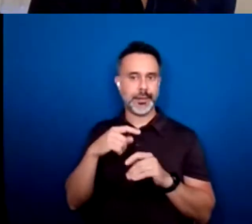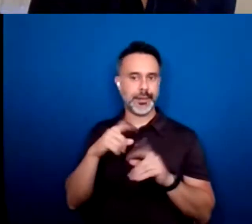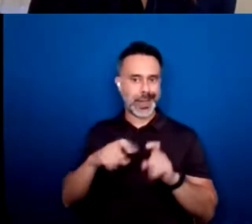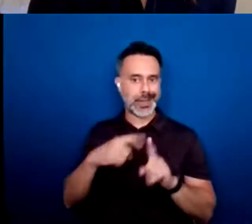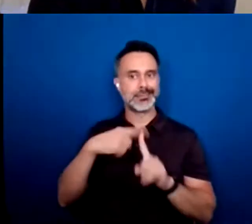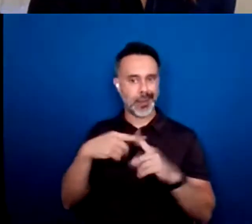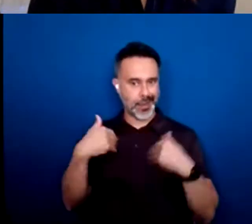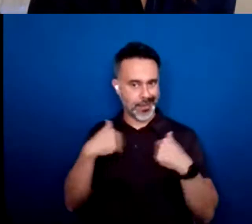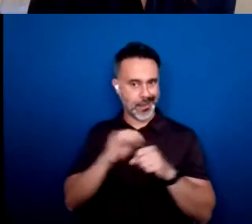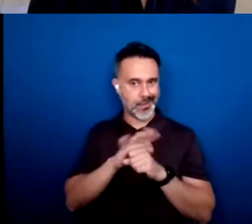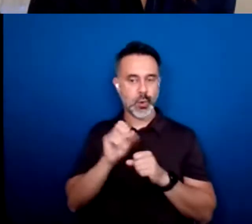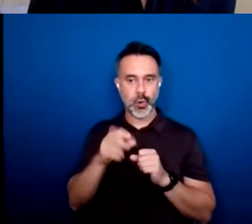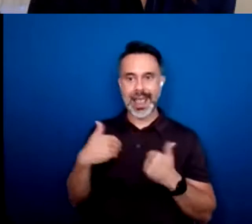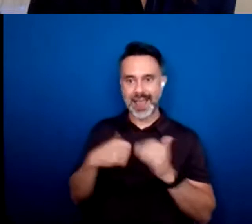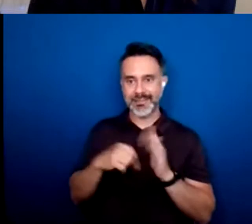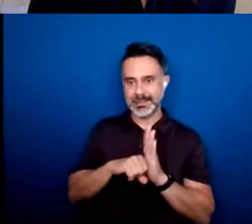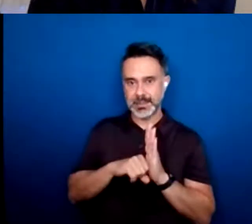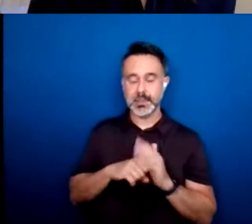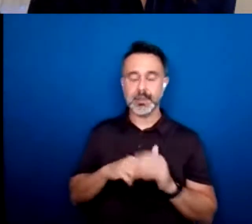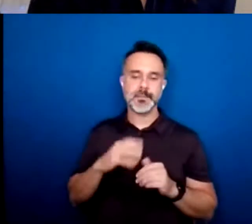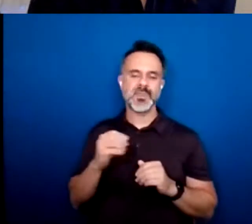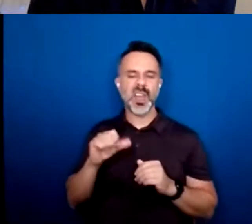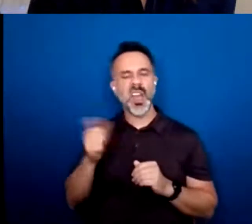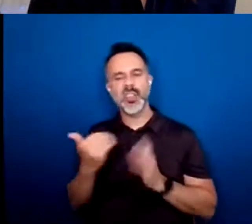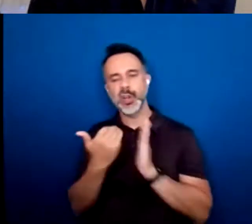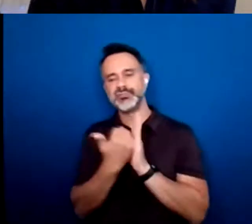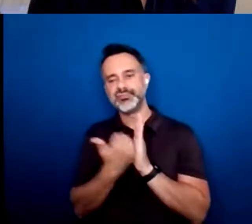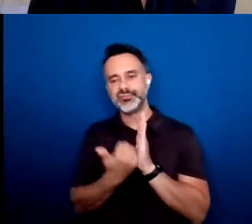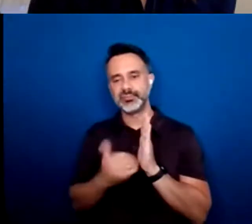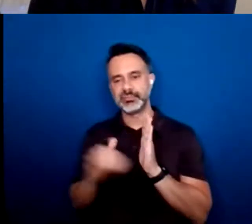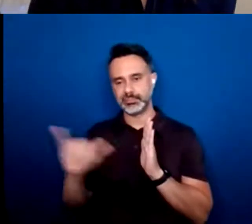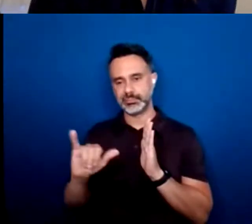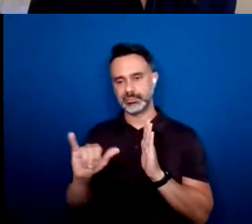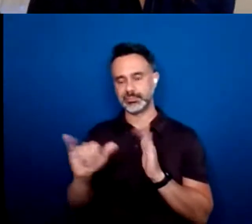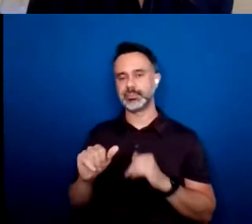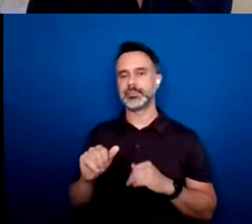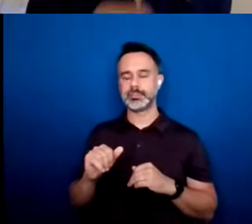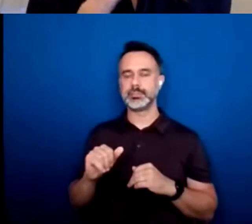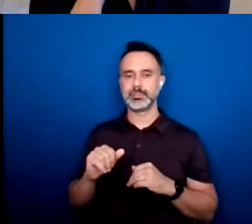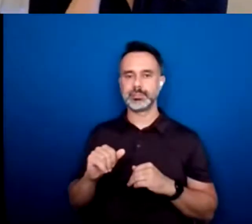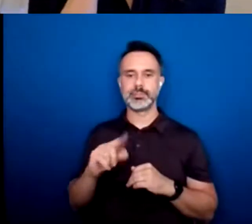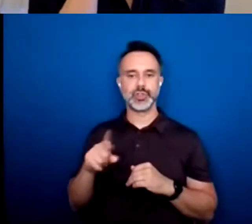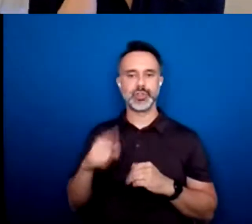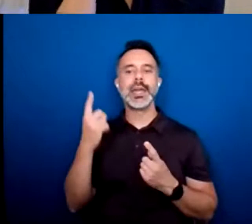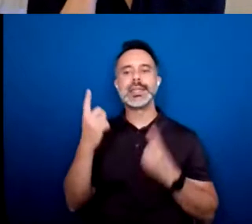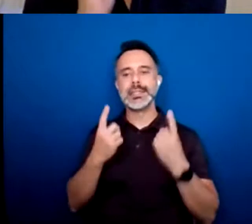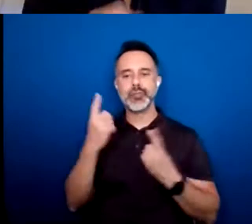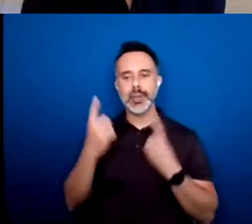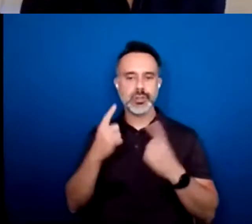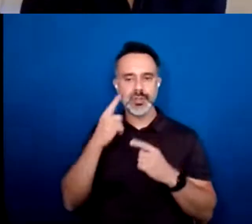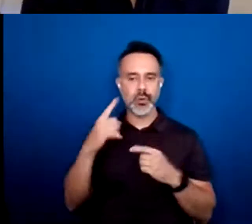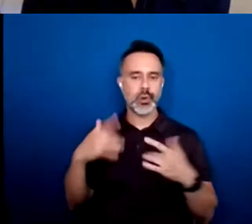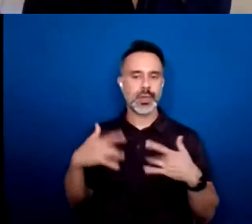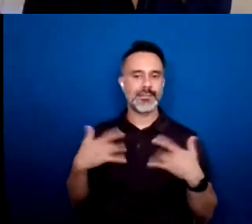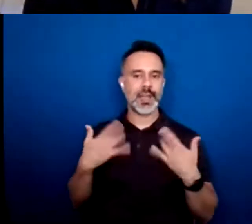symptoms. And then they include some other guidance with that, just considerations for event planning to try to